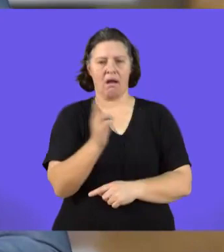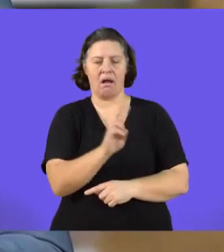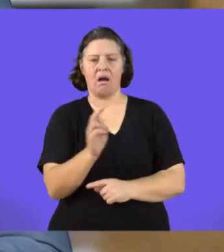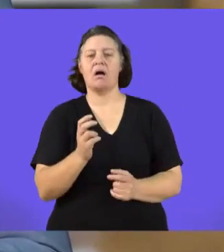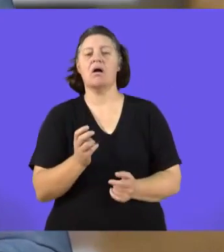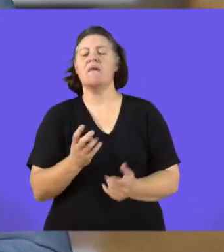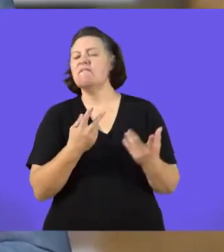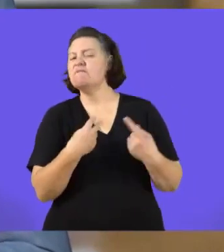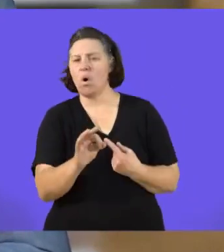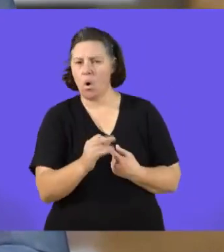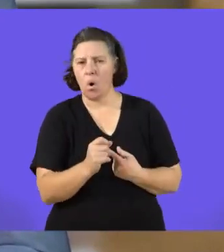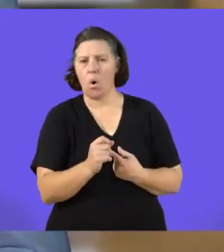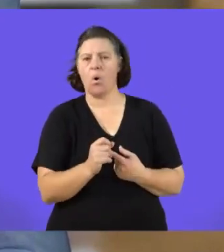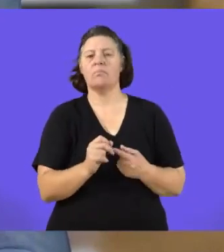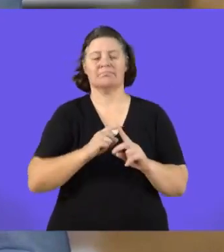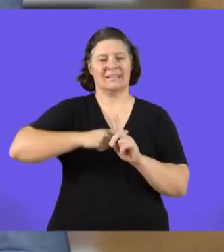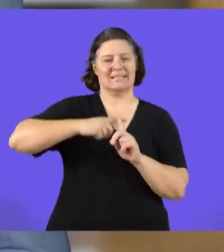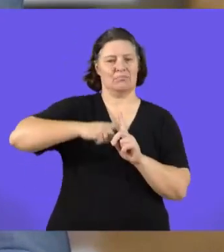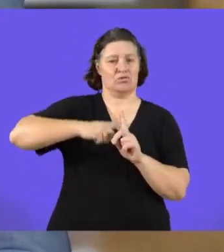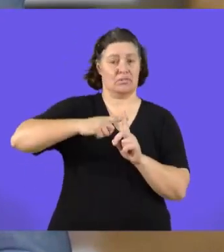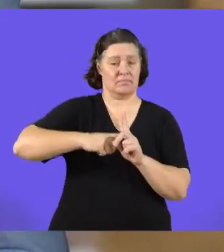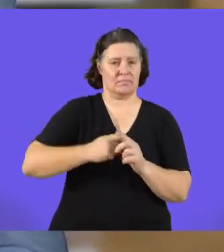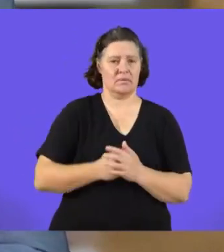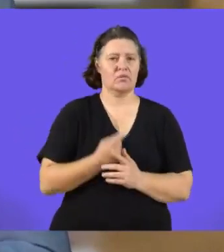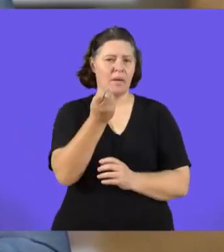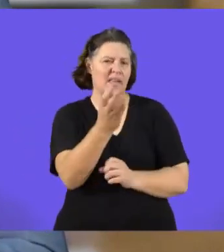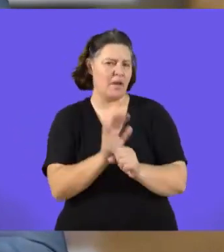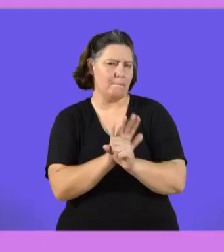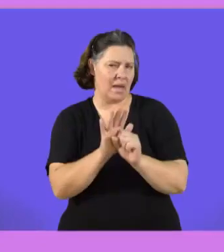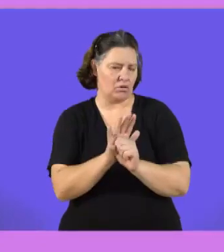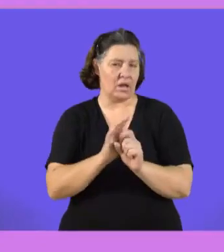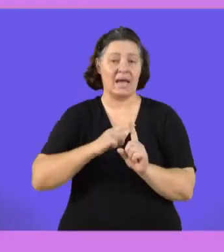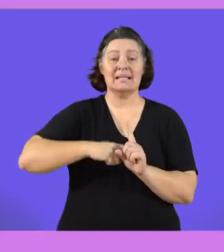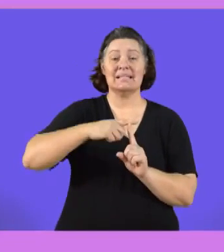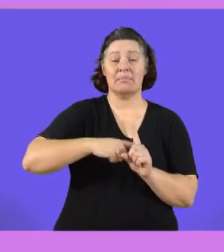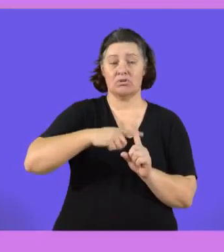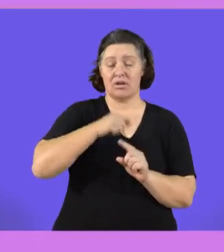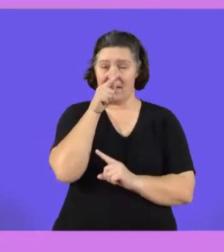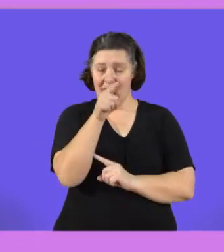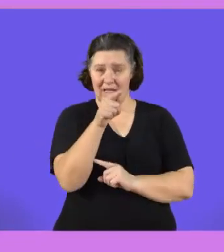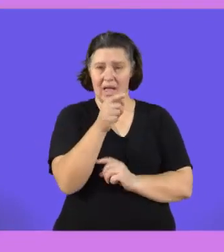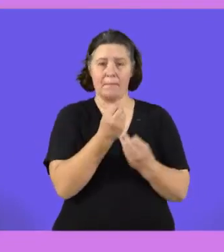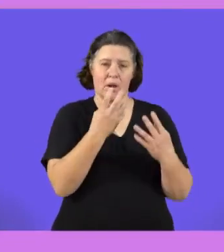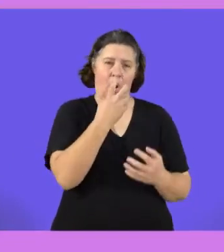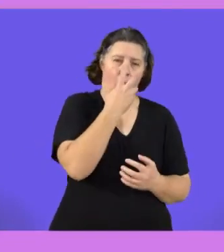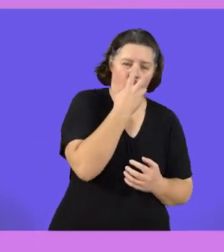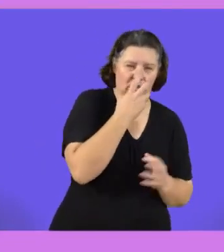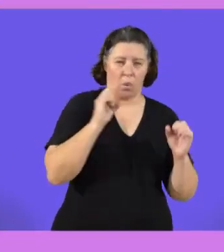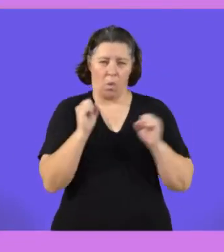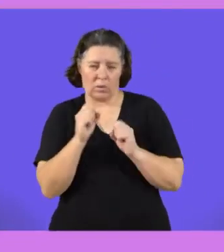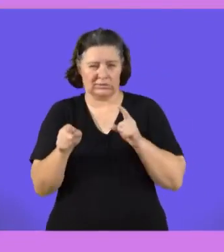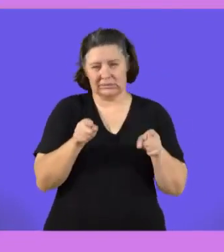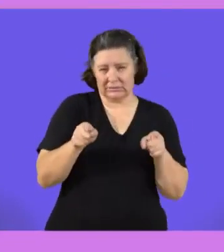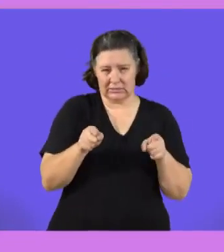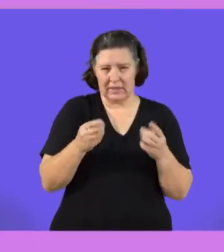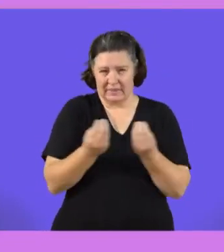calculation involving units of temperature. Now just a bit of background. Temperature, that's the measurement of how hot or cold a substance or an